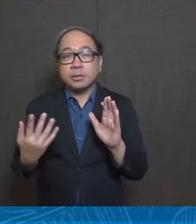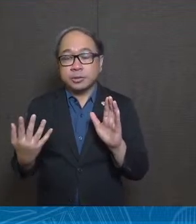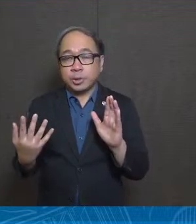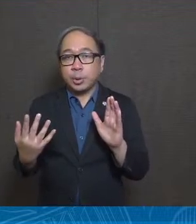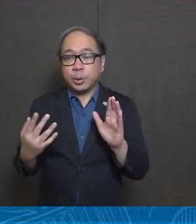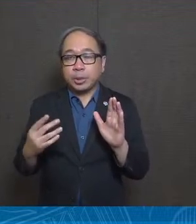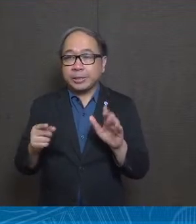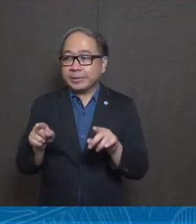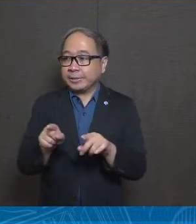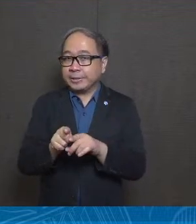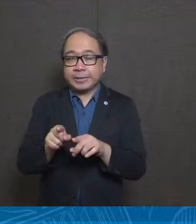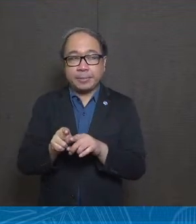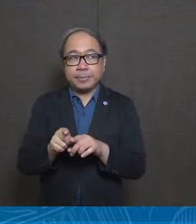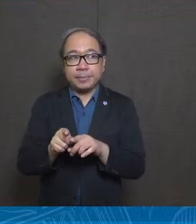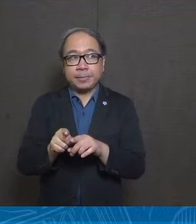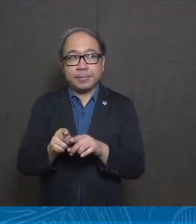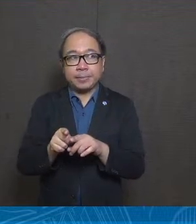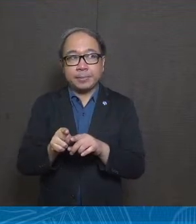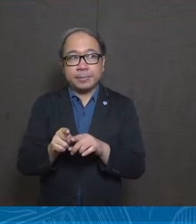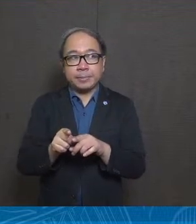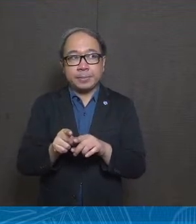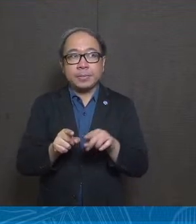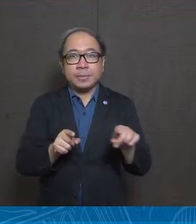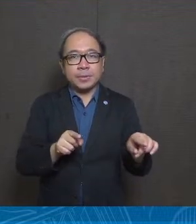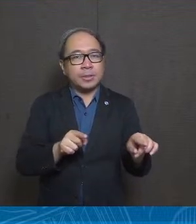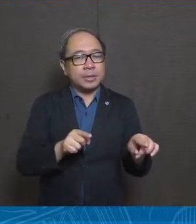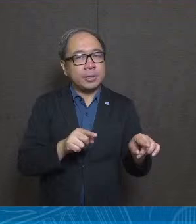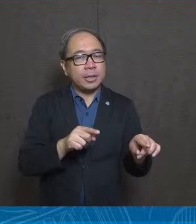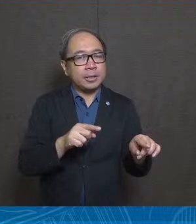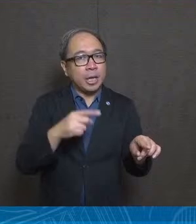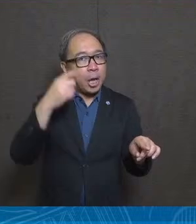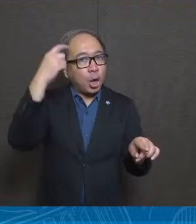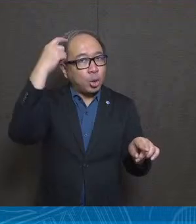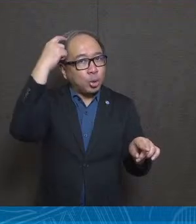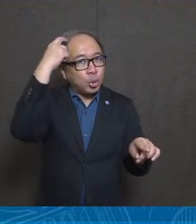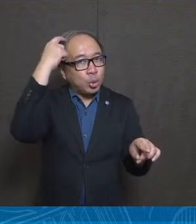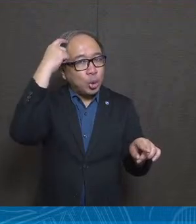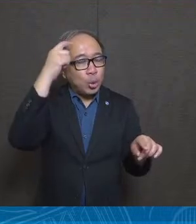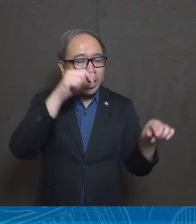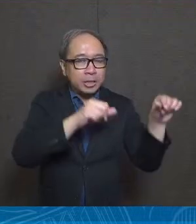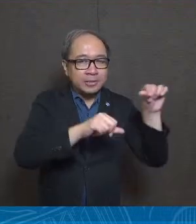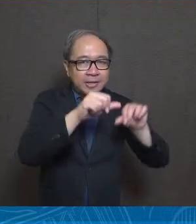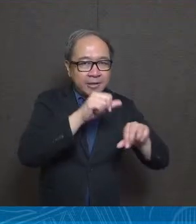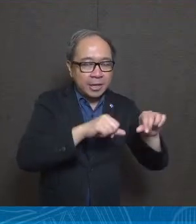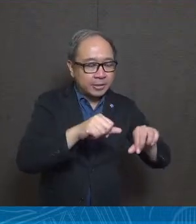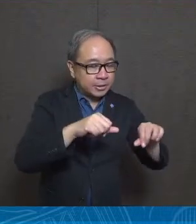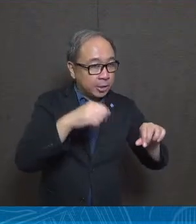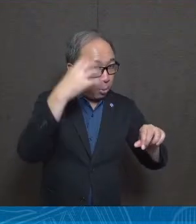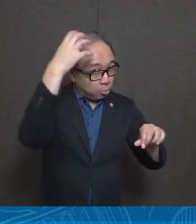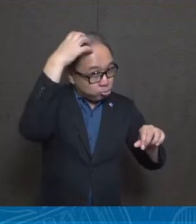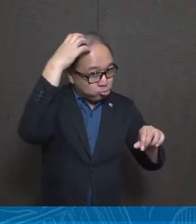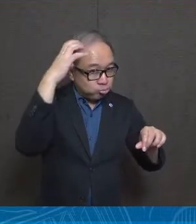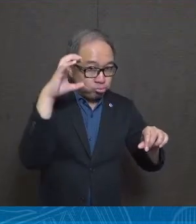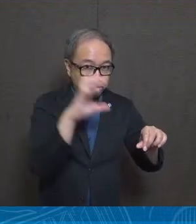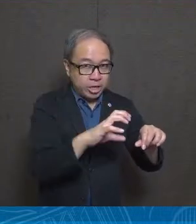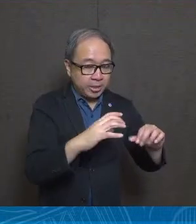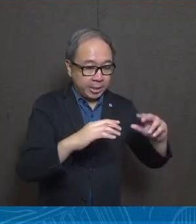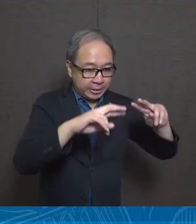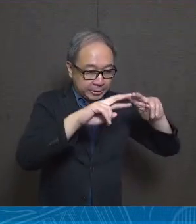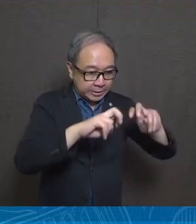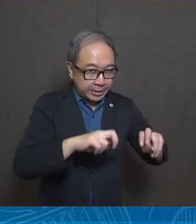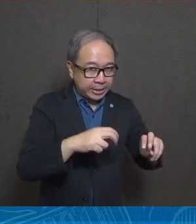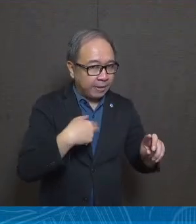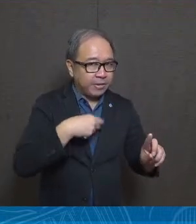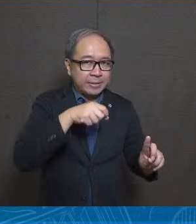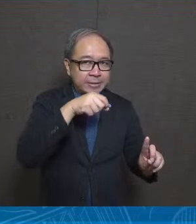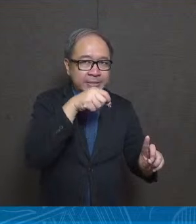what people from the neuroscience study the brain. They put an stimulus and they